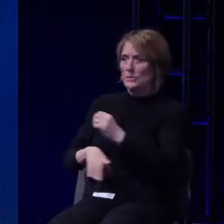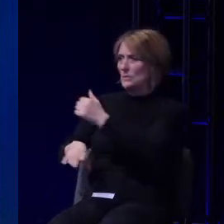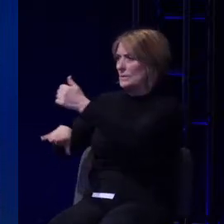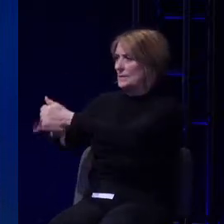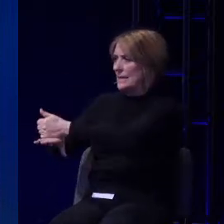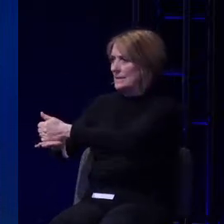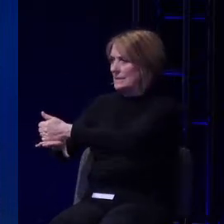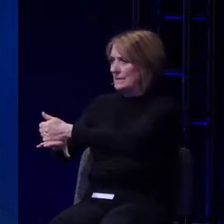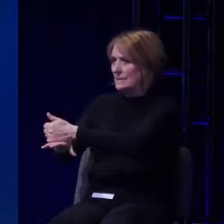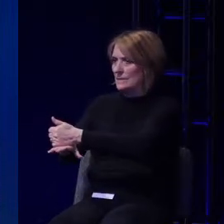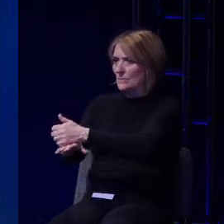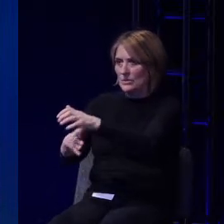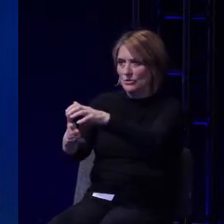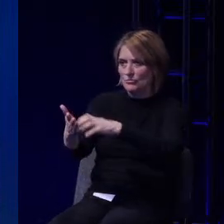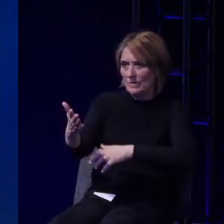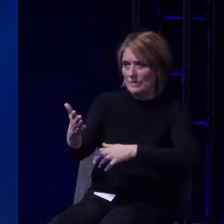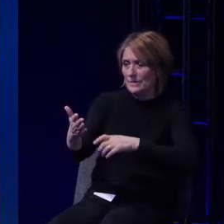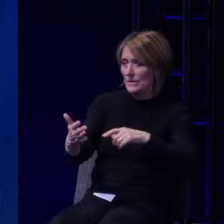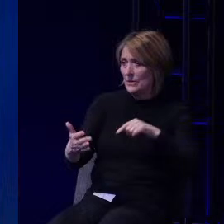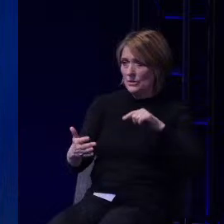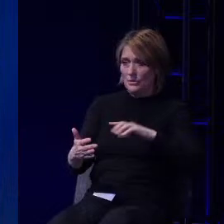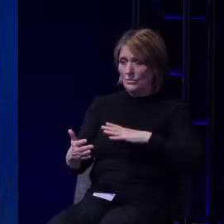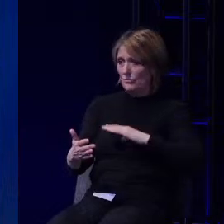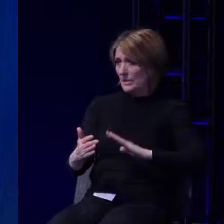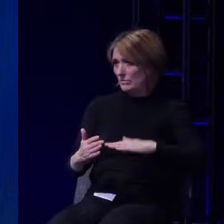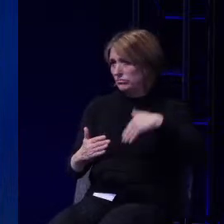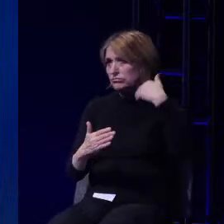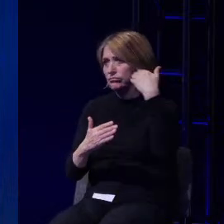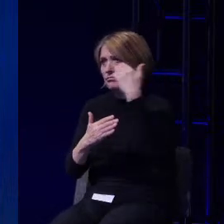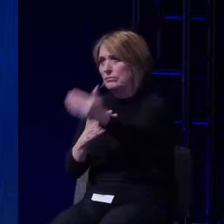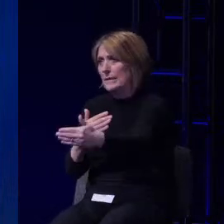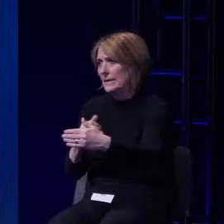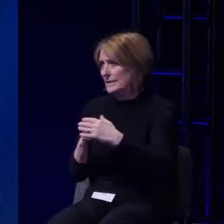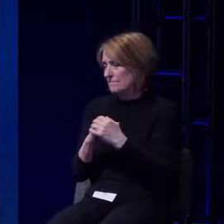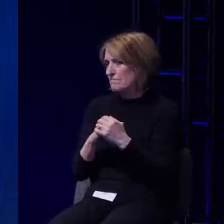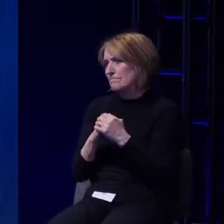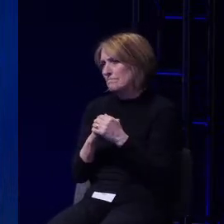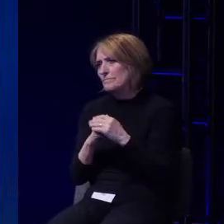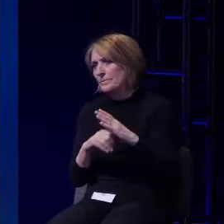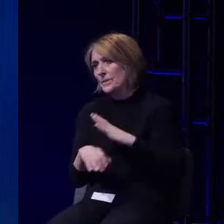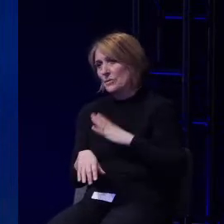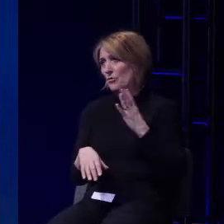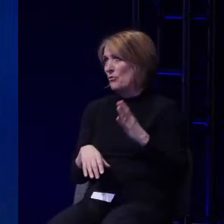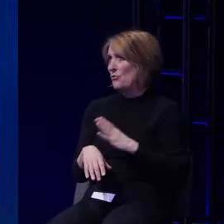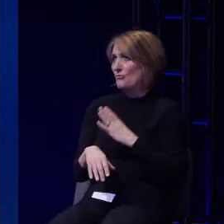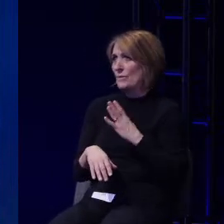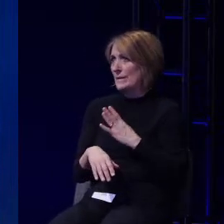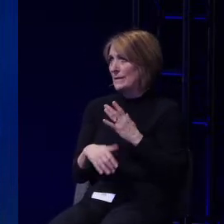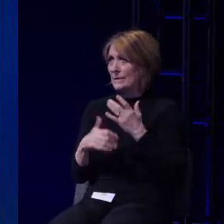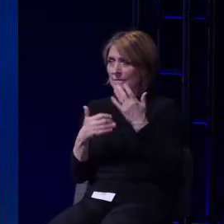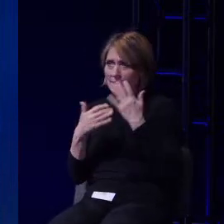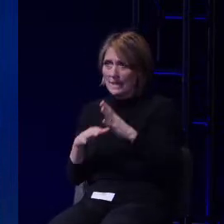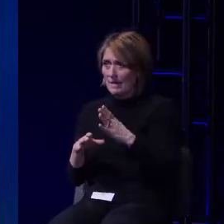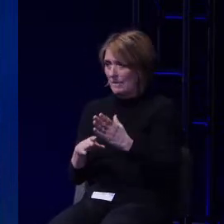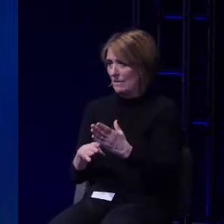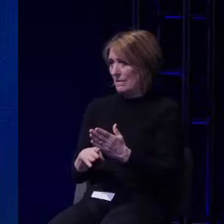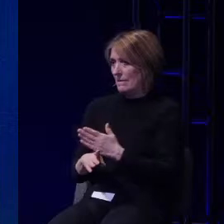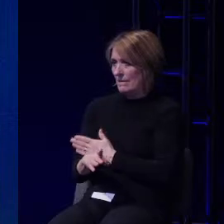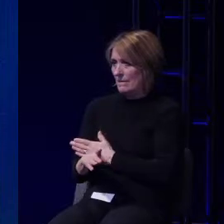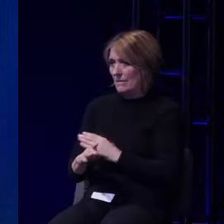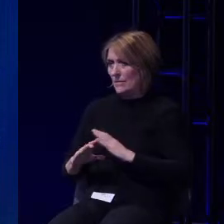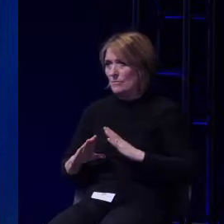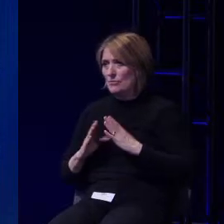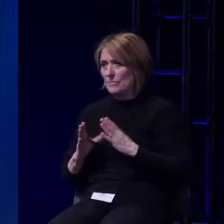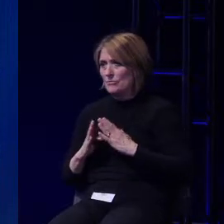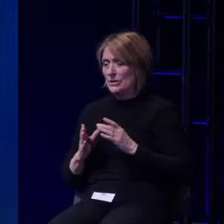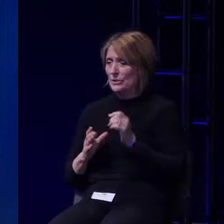script, you are so far ahead. Because you already, like you say, you've done all the prep. You know what's